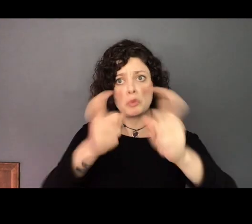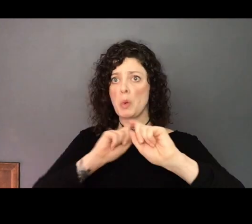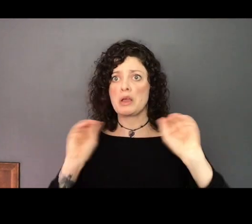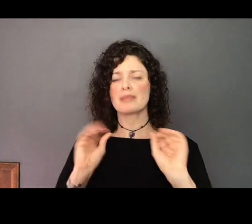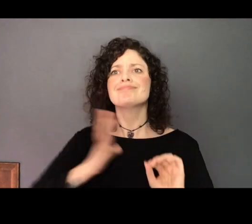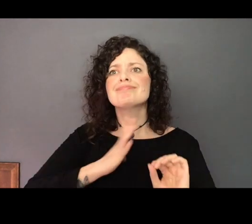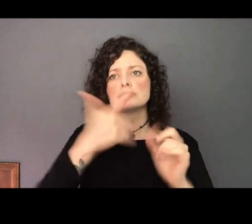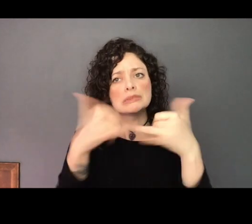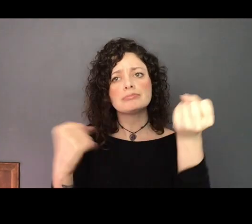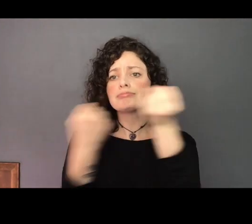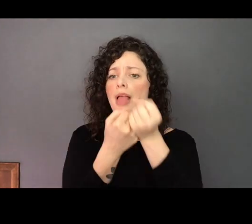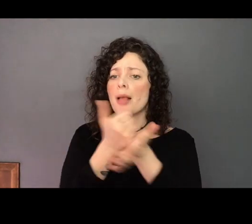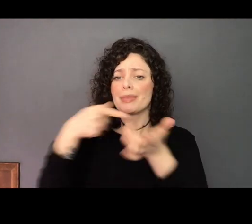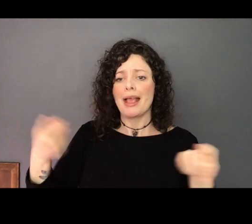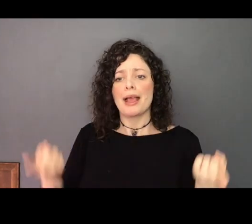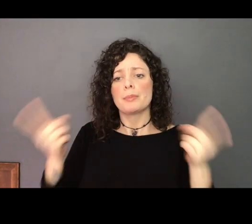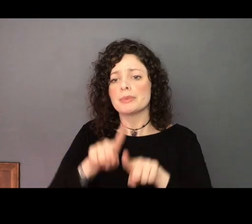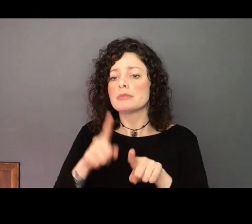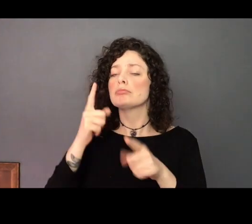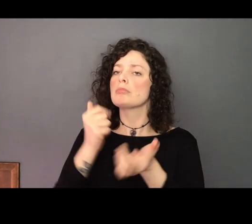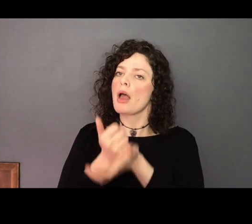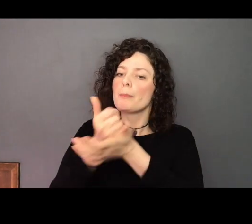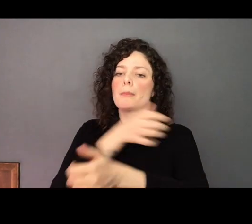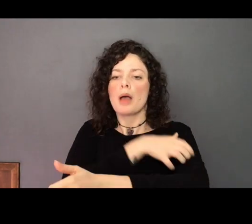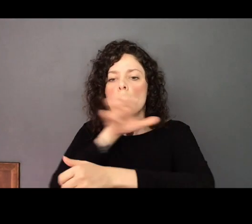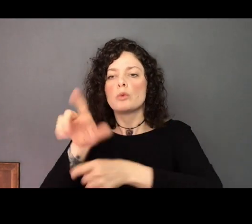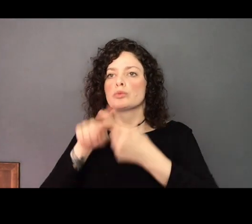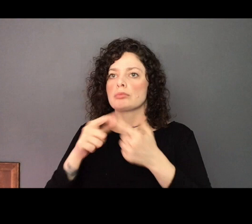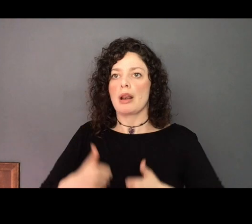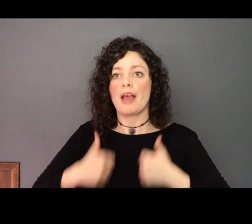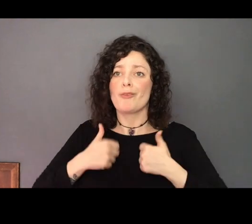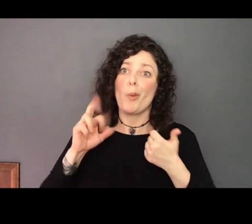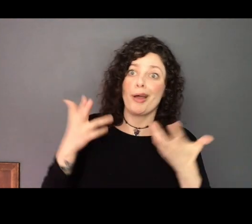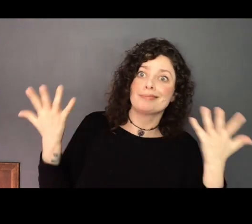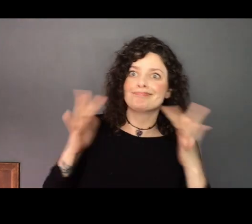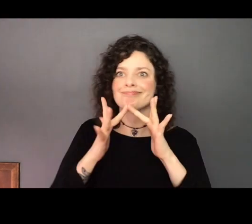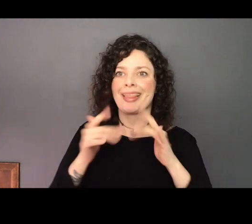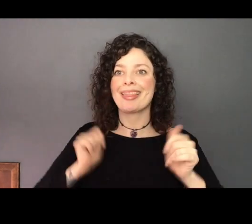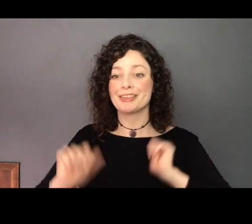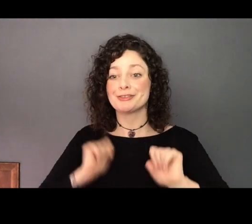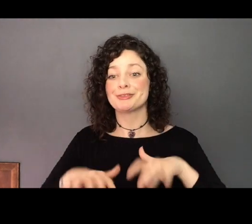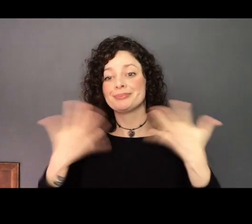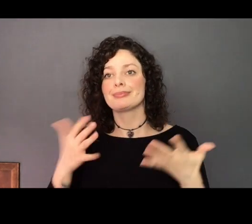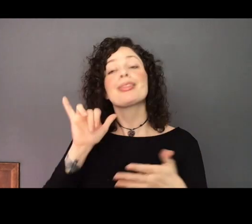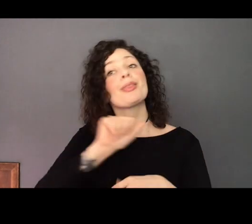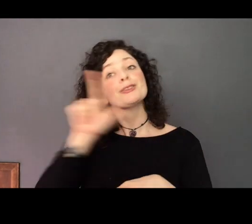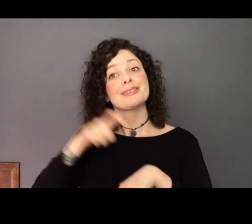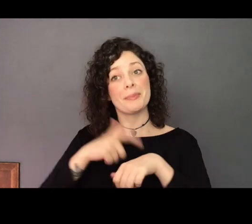help art like this get made. Thank you for contributing to the relevant power of live or otherwise theater. That's all the